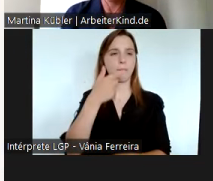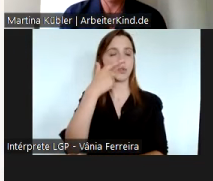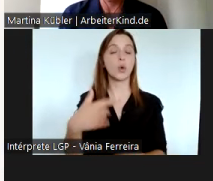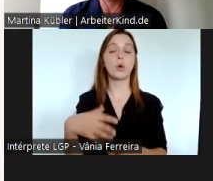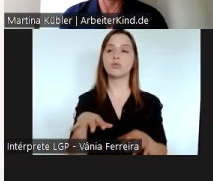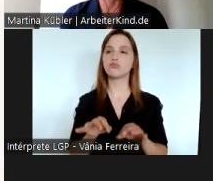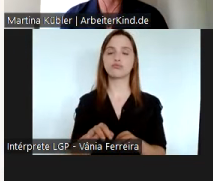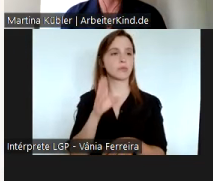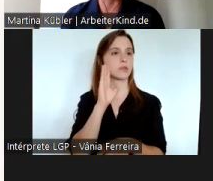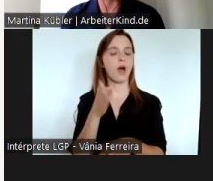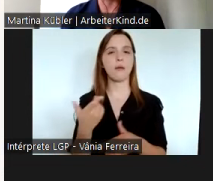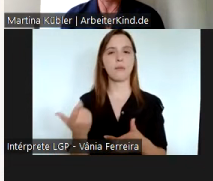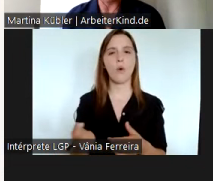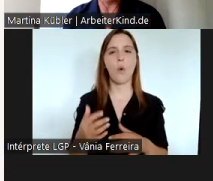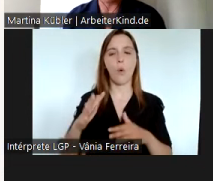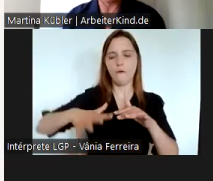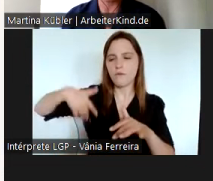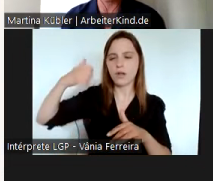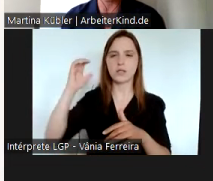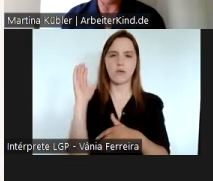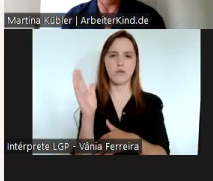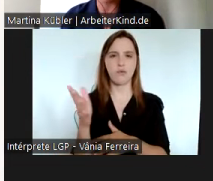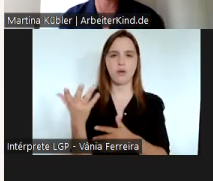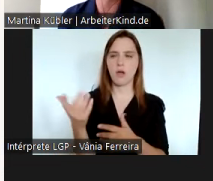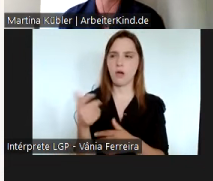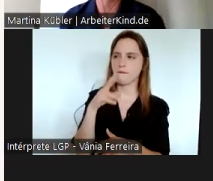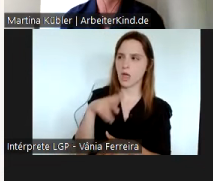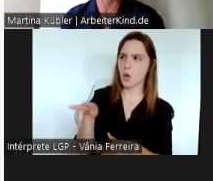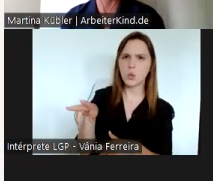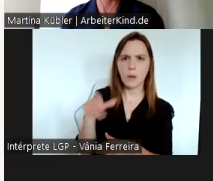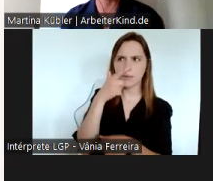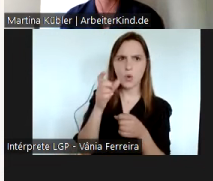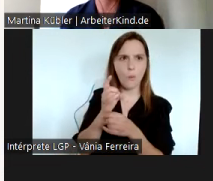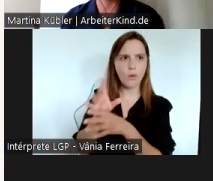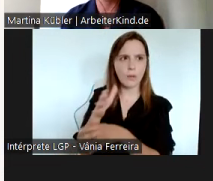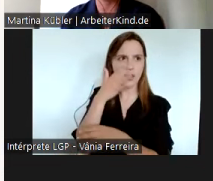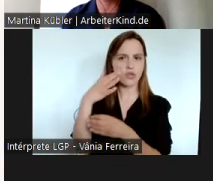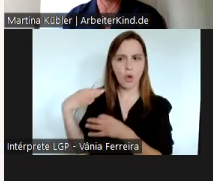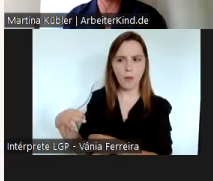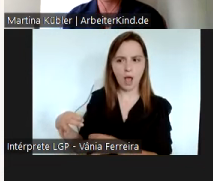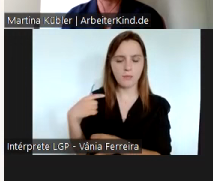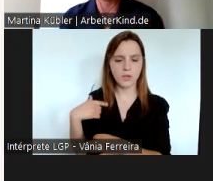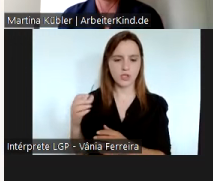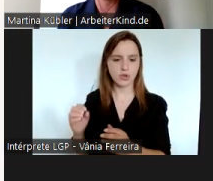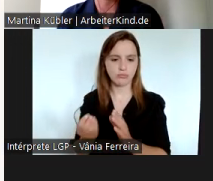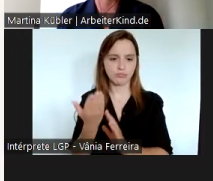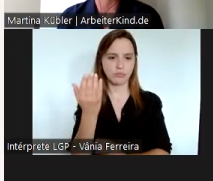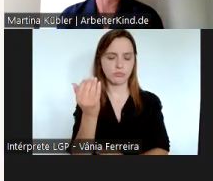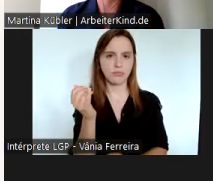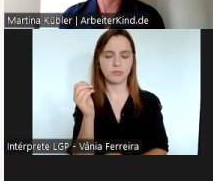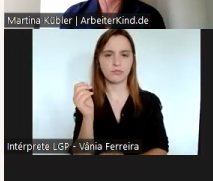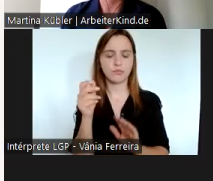ooh, these are just things that seem normal to everybody else, but that are very new if you're a first generation student.